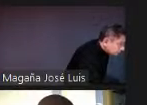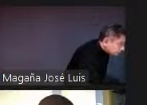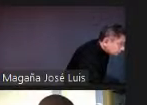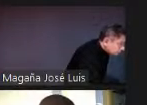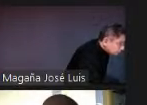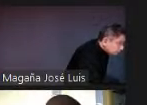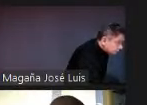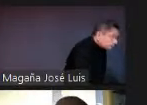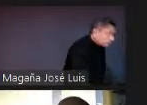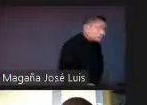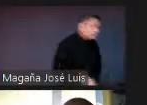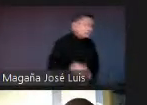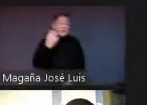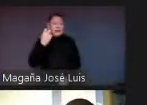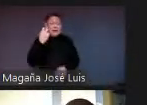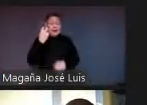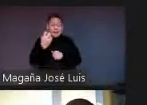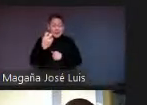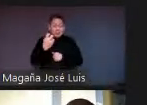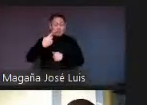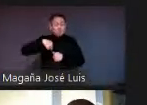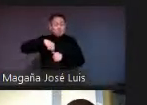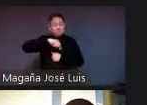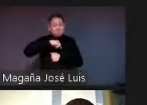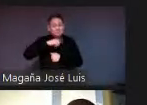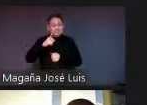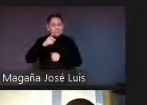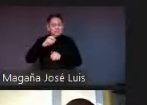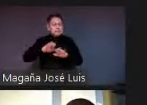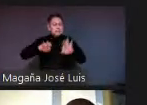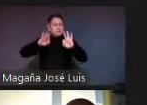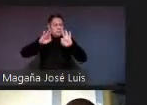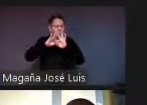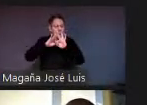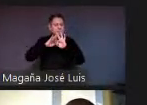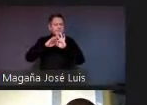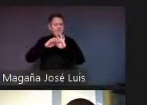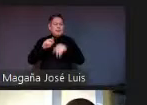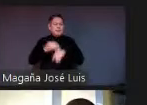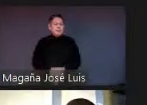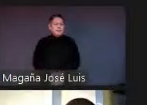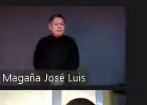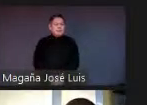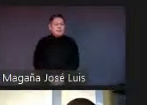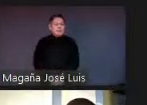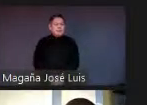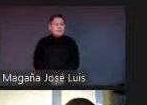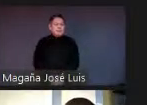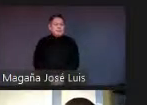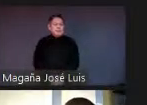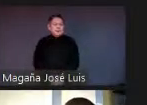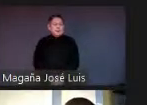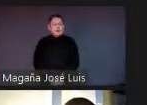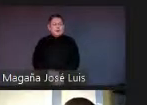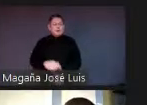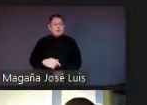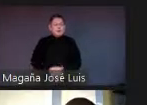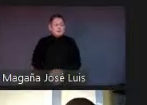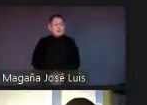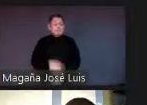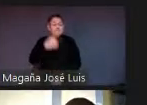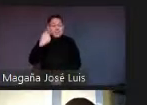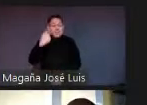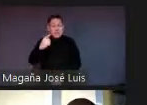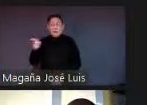These changes lead to new social and technological contexts that are novel, but they have repercussions on